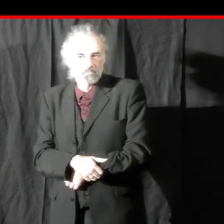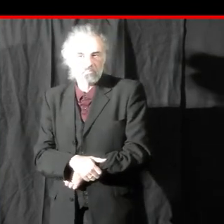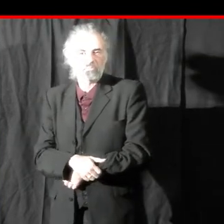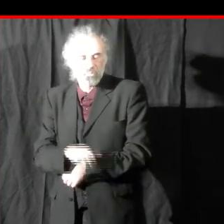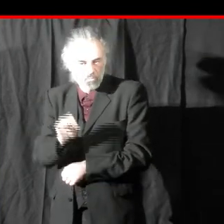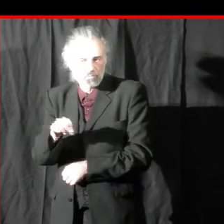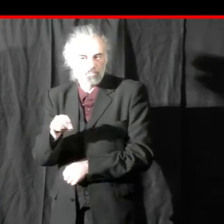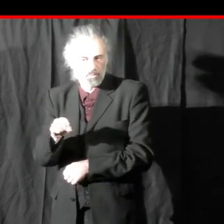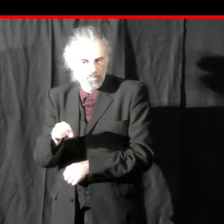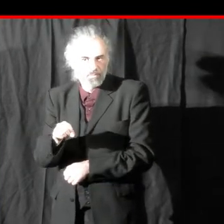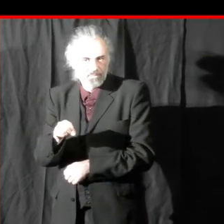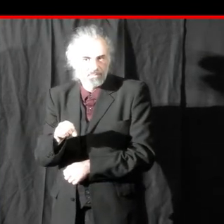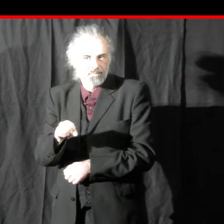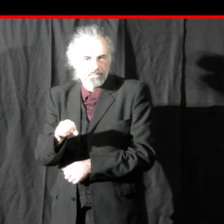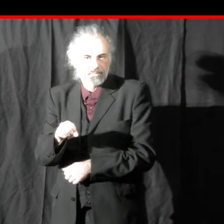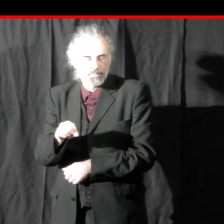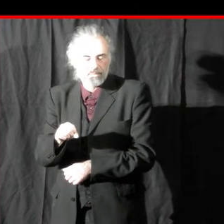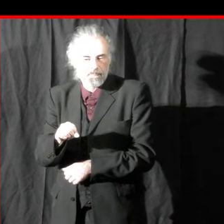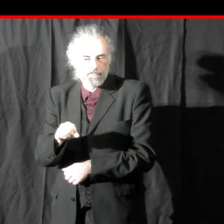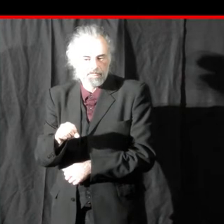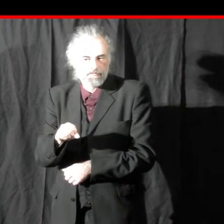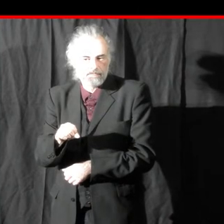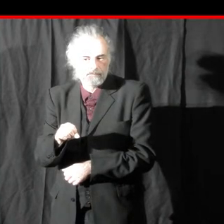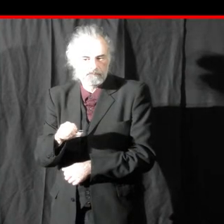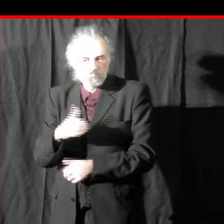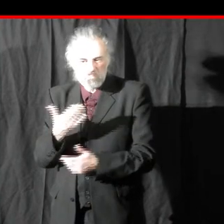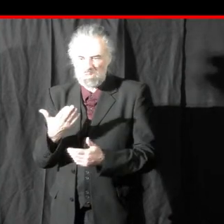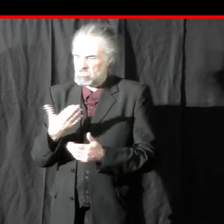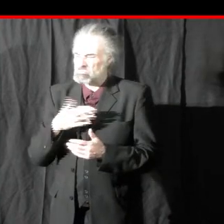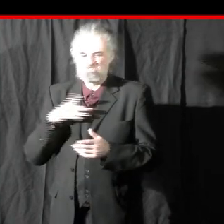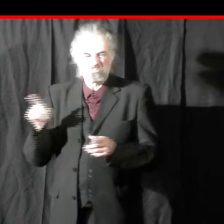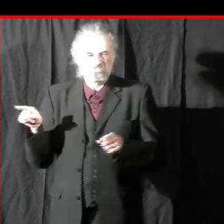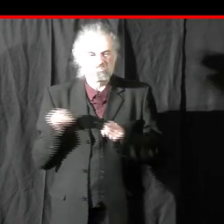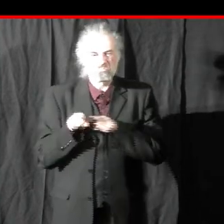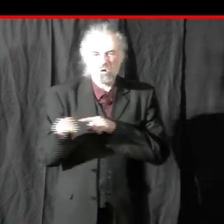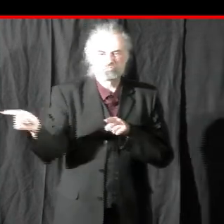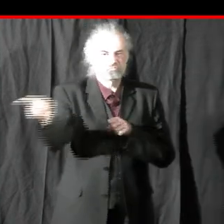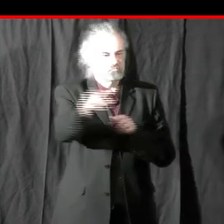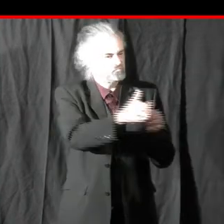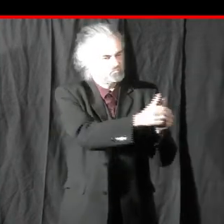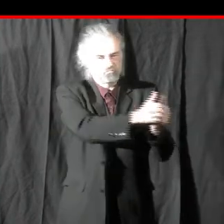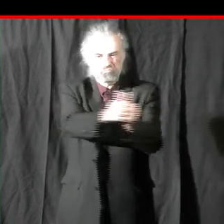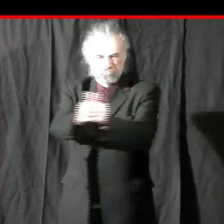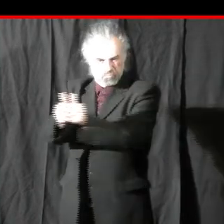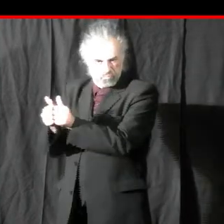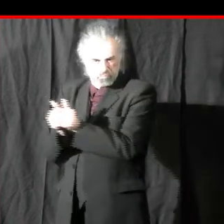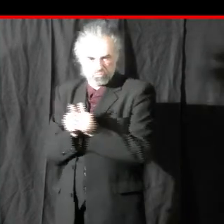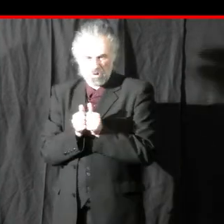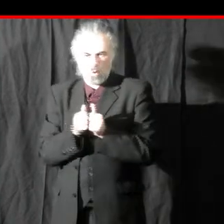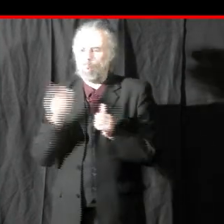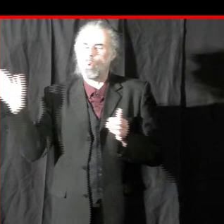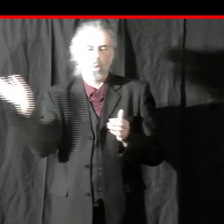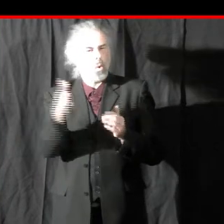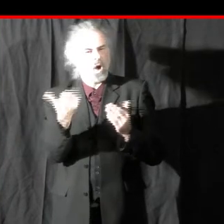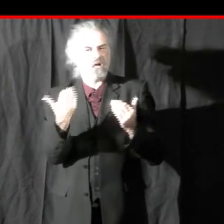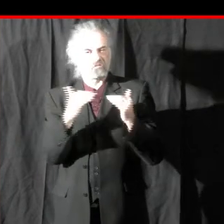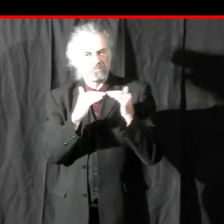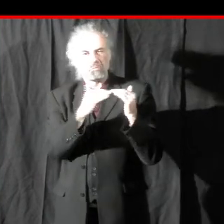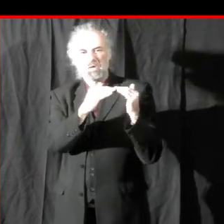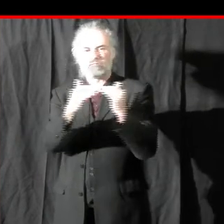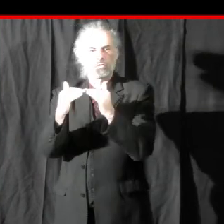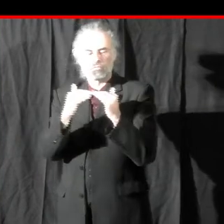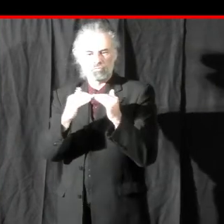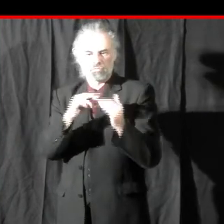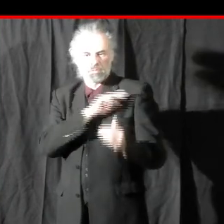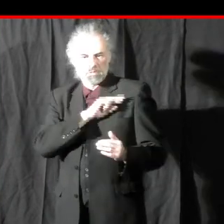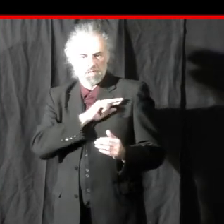Yes, so there was an general consensus that everybody had a certain level of responsibility, but it kind of went, you